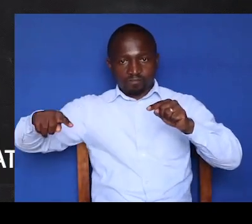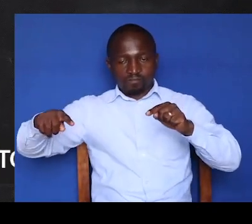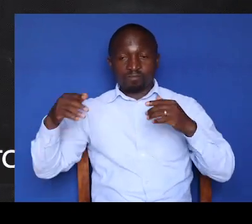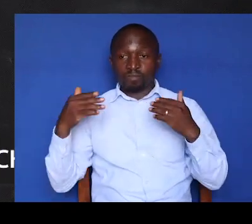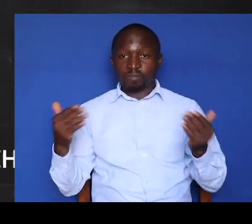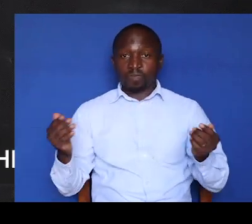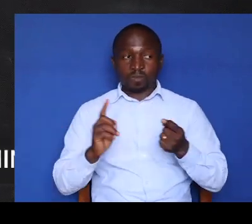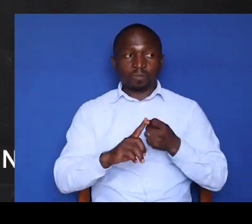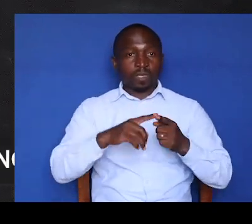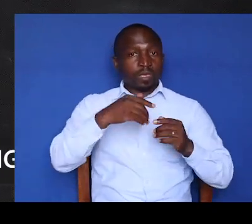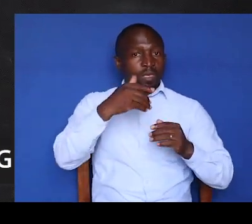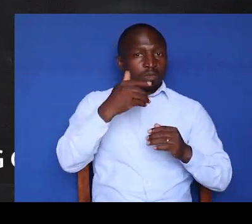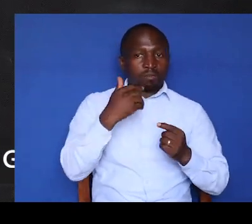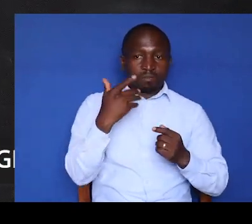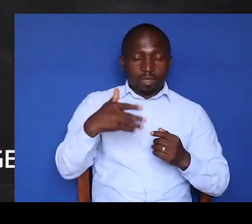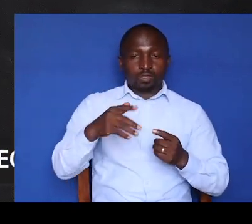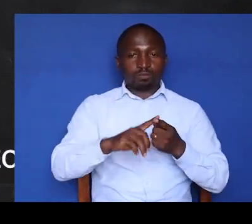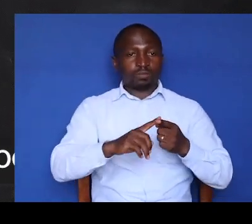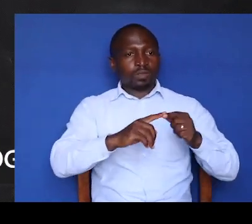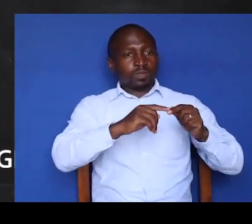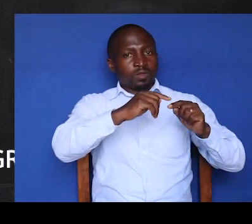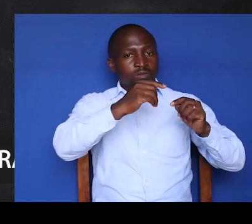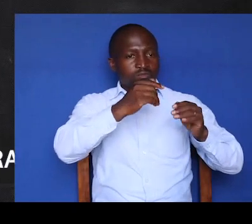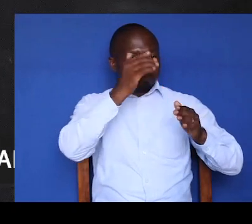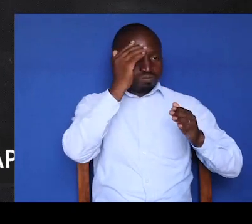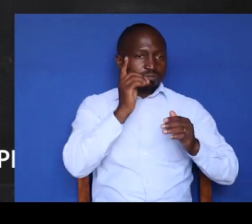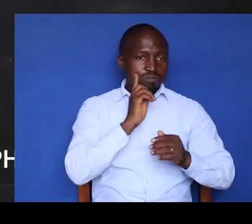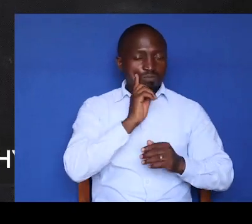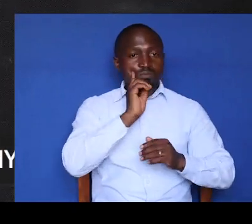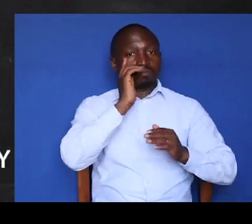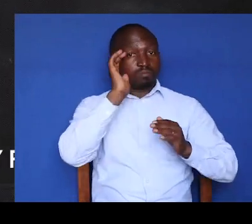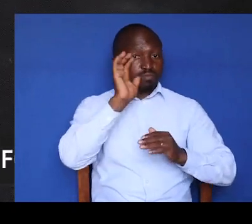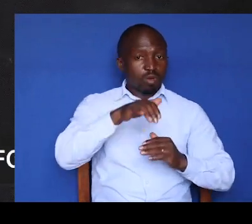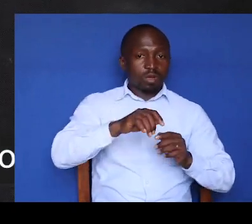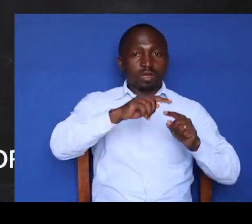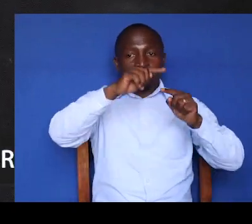annual seasonal variation of water volume in the river system.